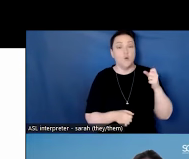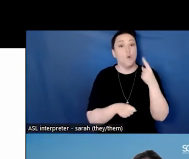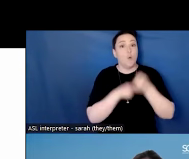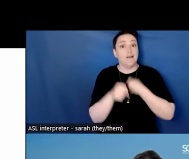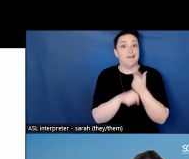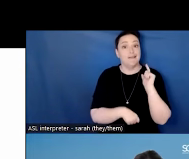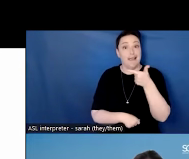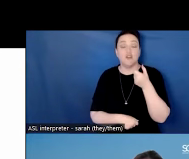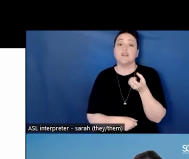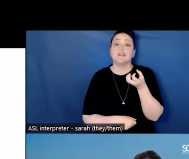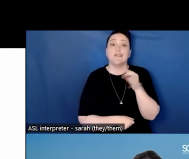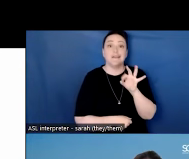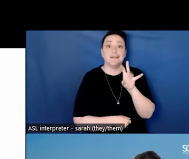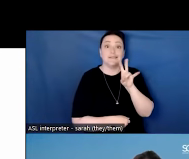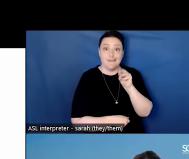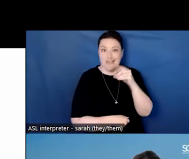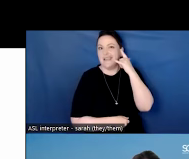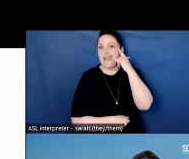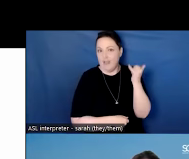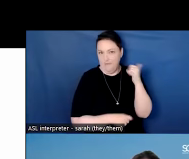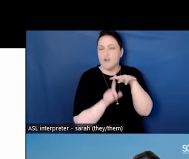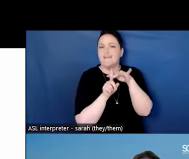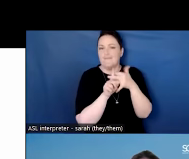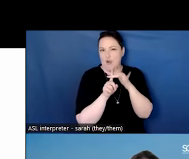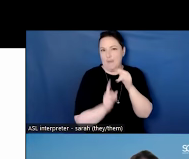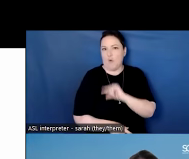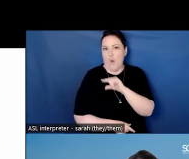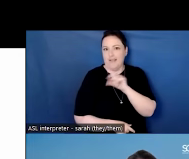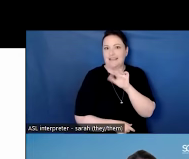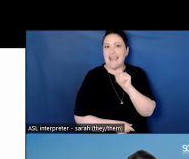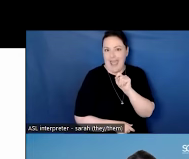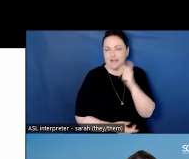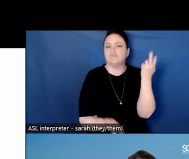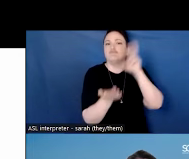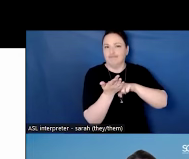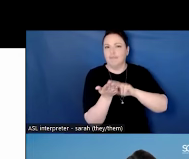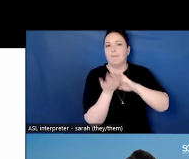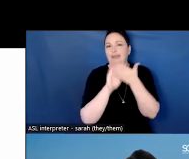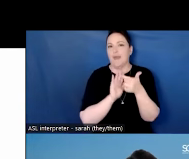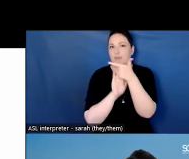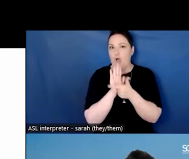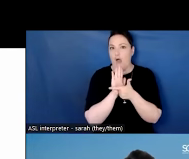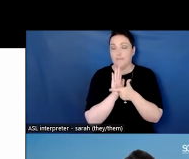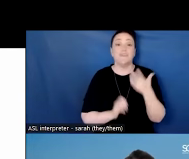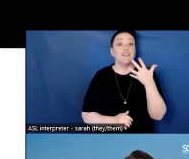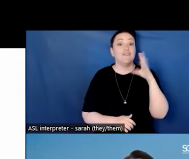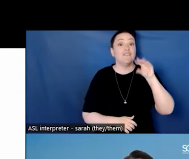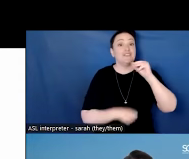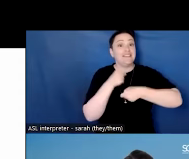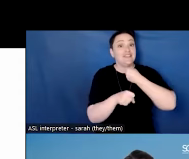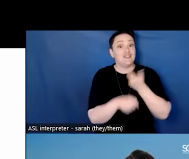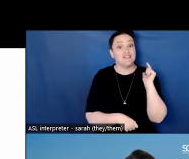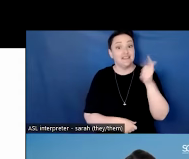the California version, the California Environmental Quality Act, was signed into the law. 5 decades later,